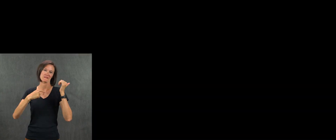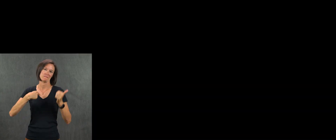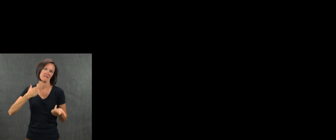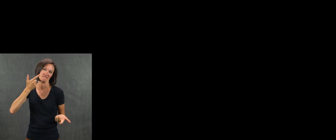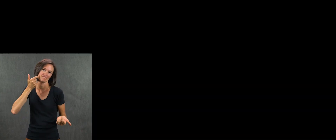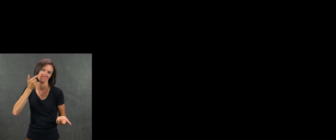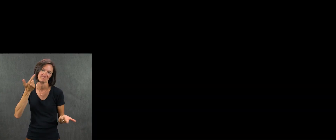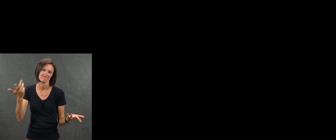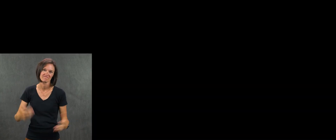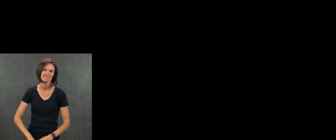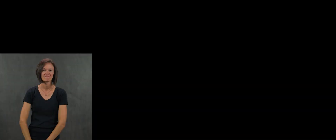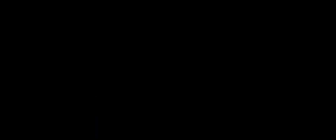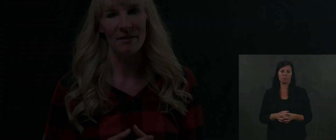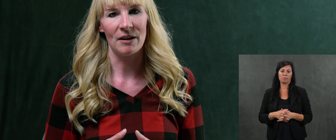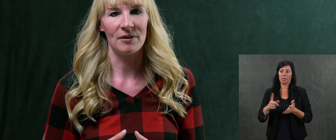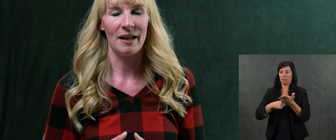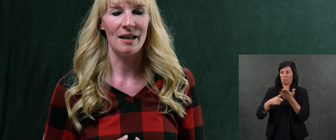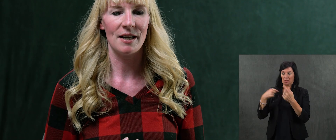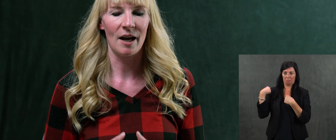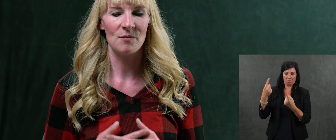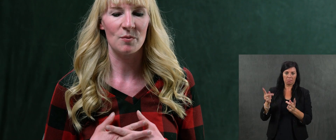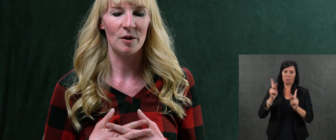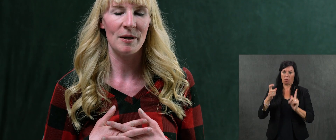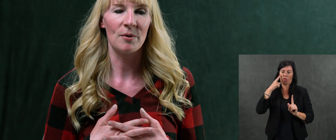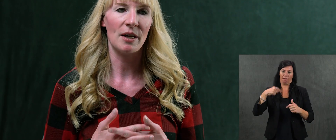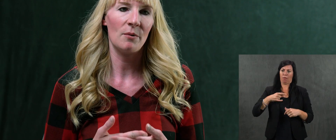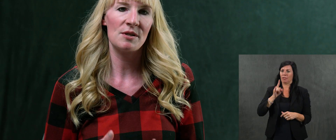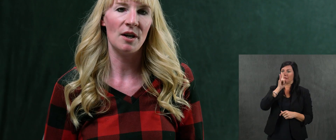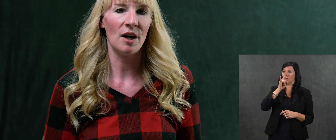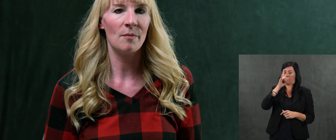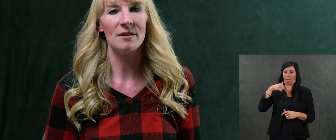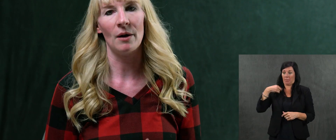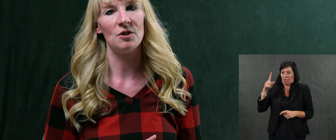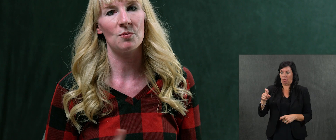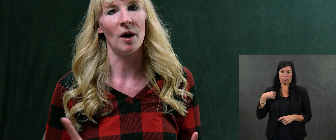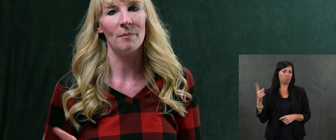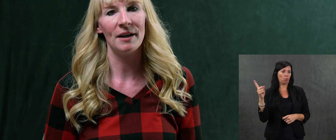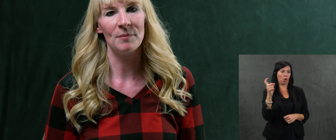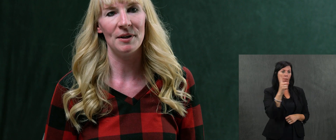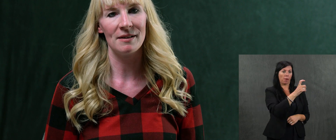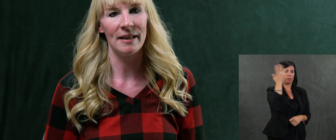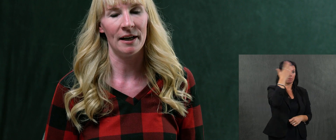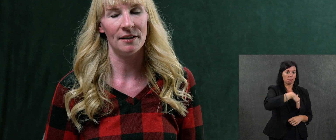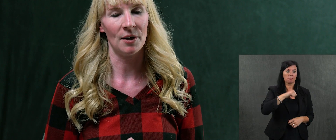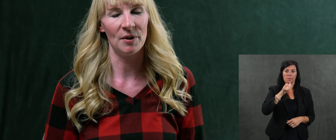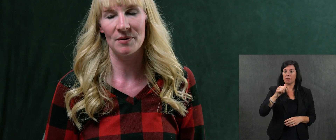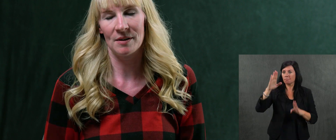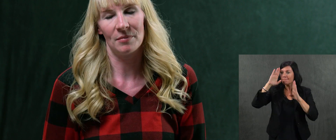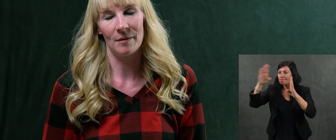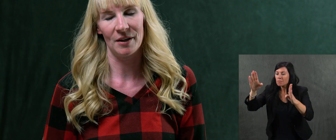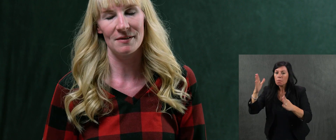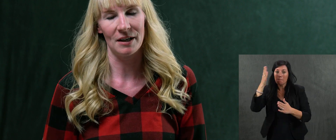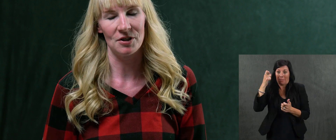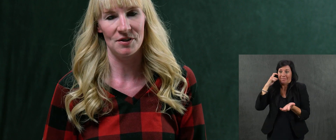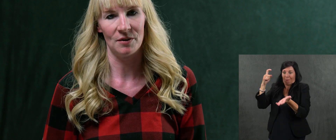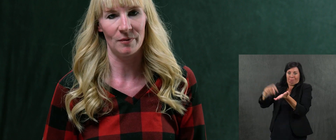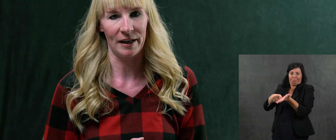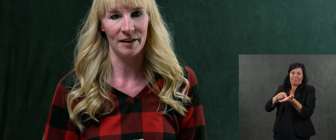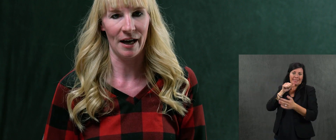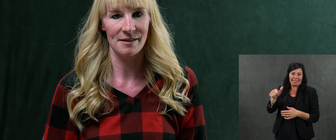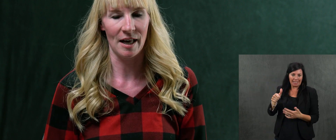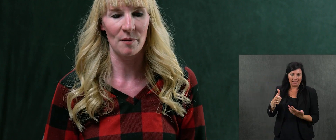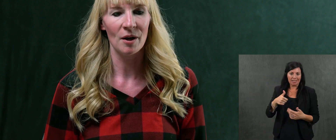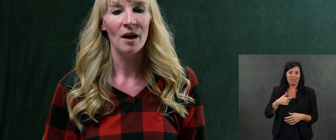I am. Robin. I've definitely had times where people thought I was stuck up because I would just walk by them and not say hello, and it was simply because I just